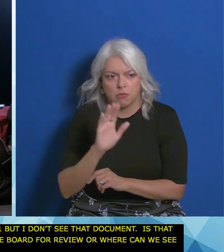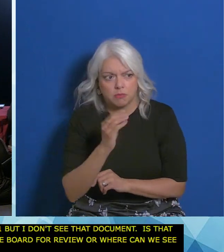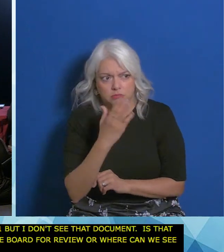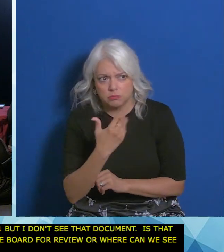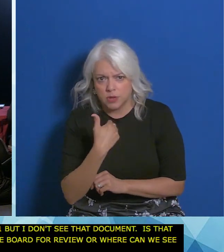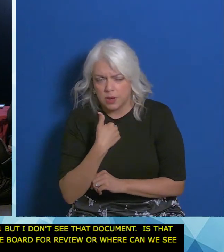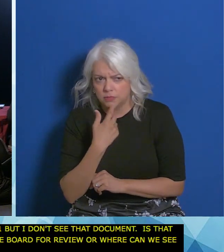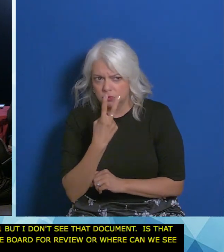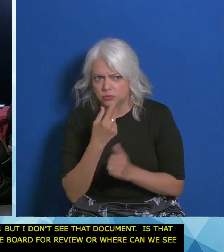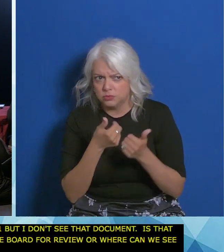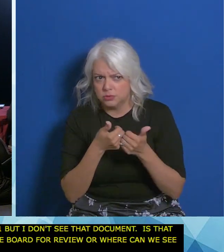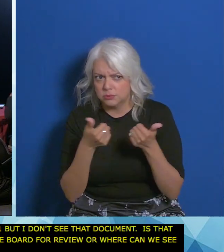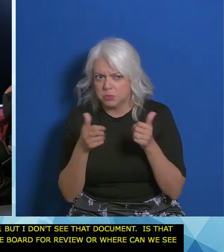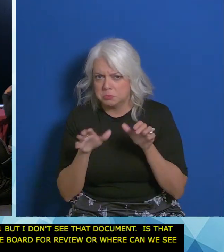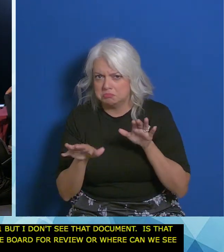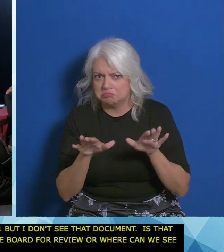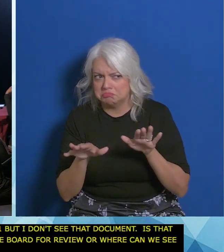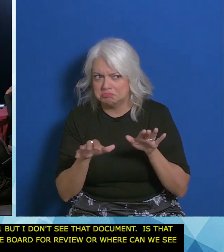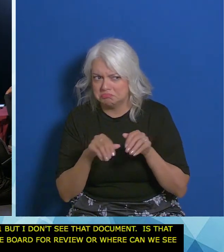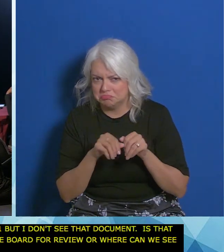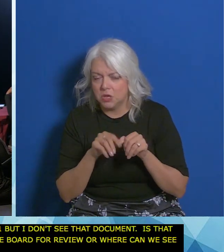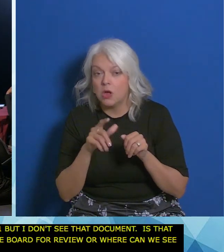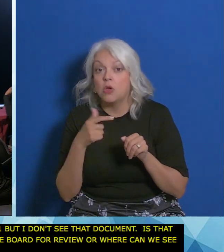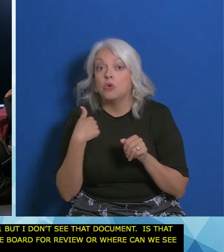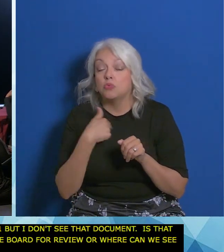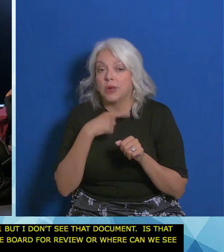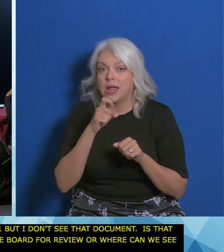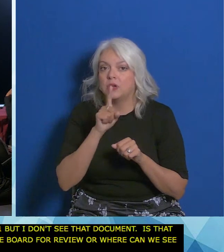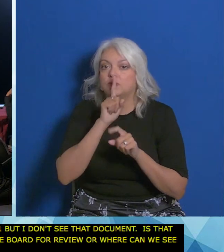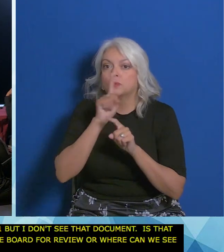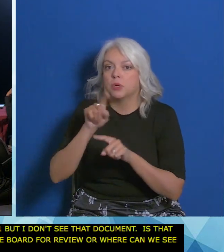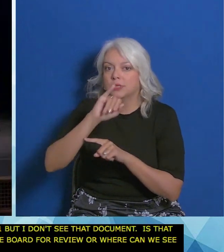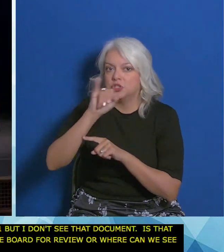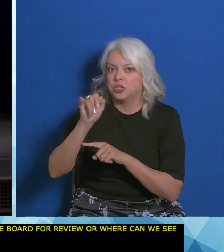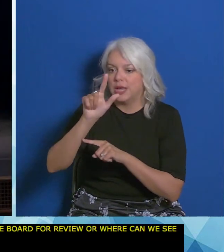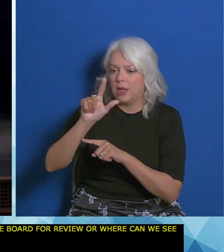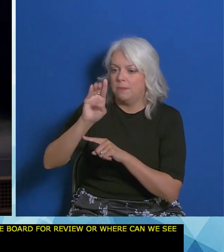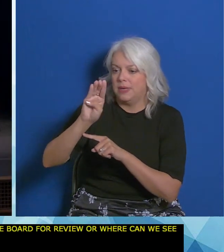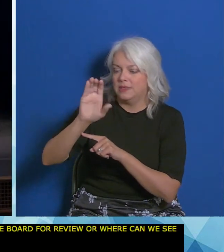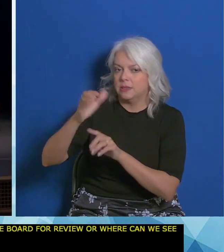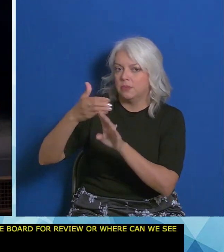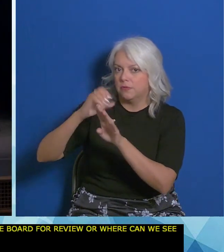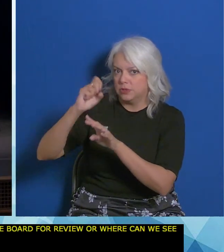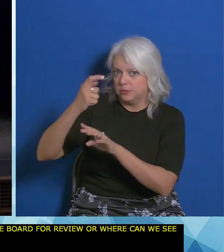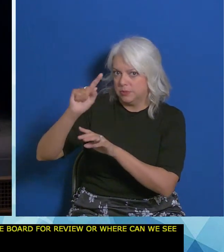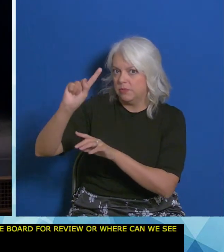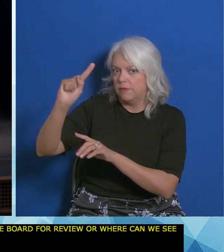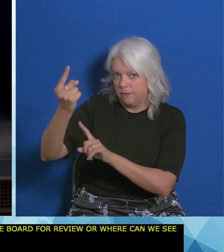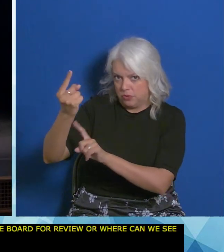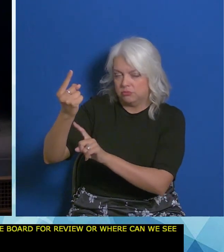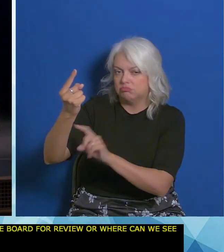two separate things. So we had to respond to the JLBC by September 1st, which we did.